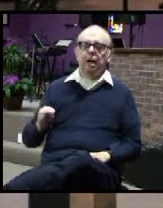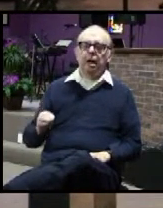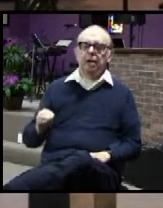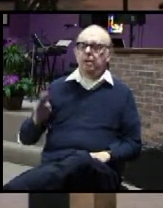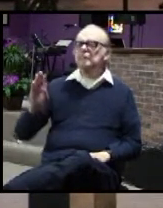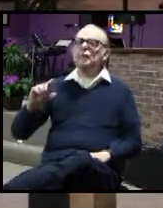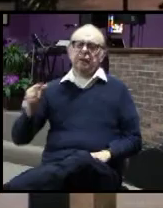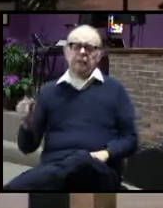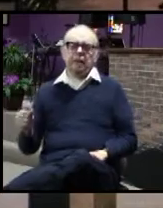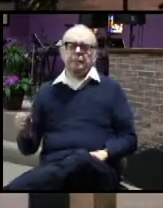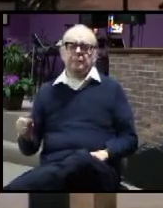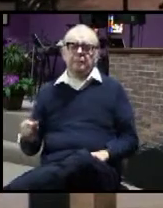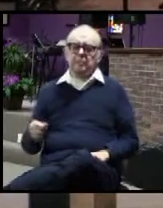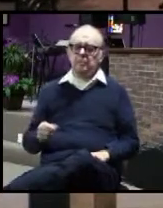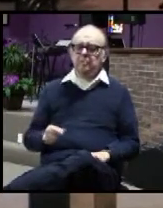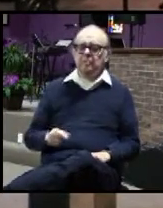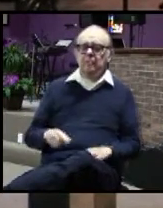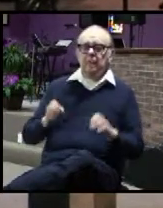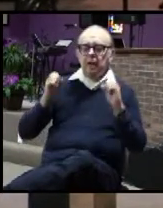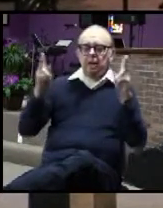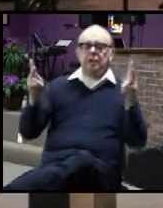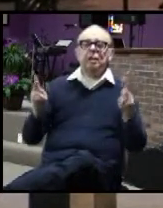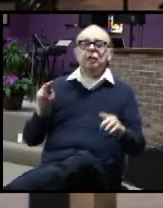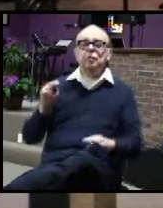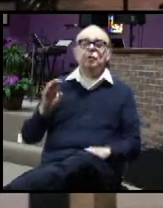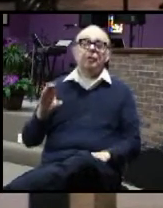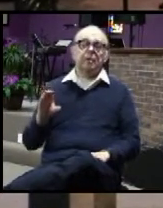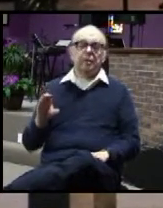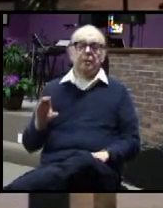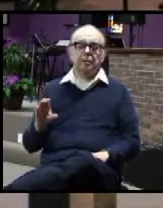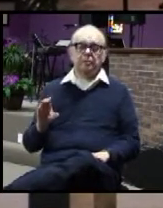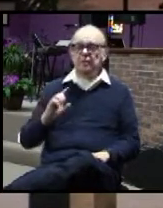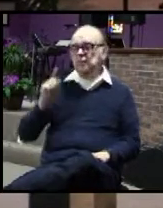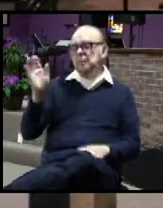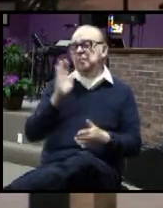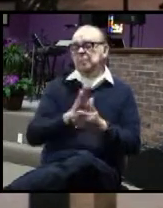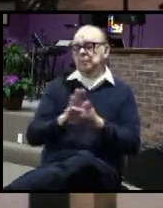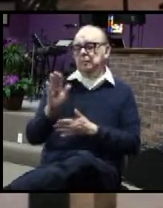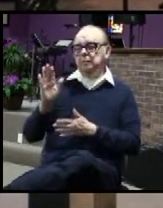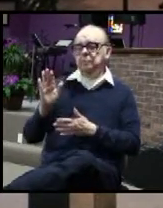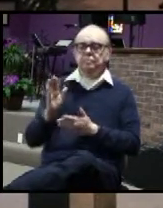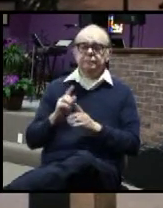in North Carolina, gone to college, seminary.